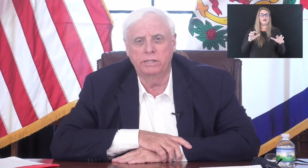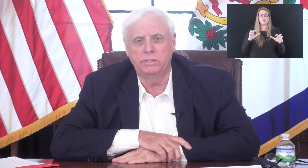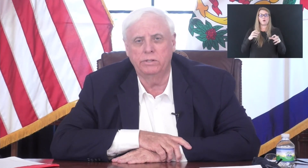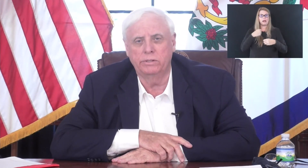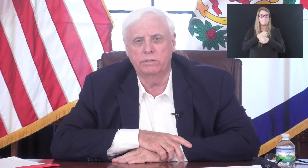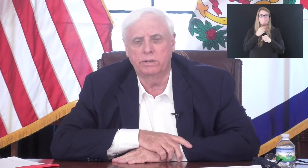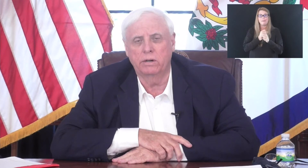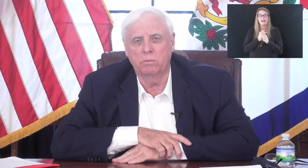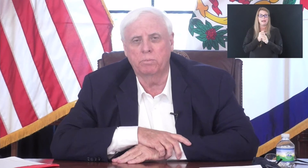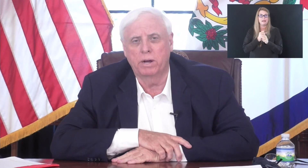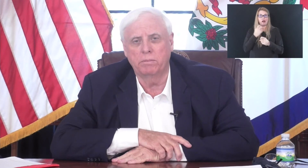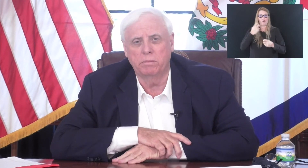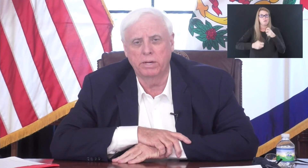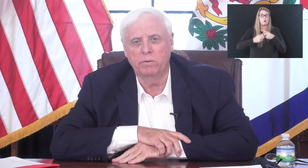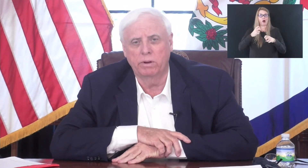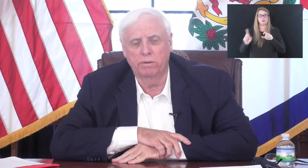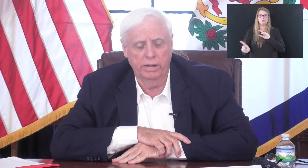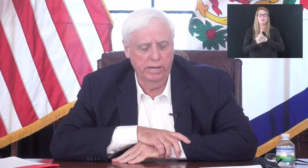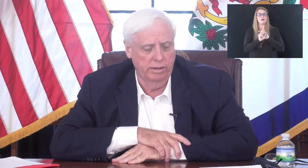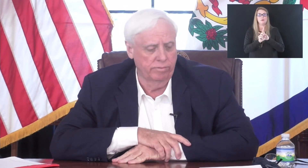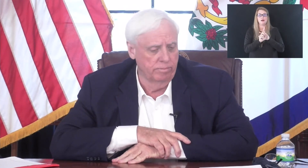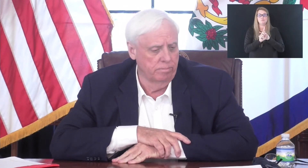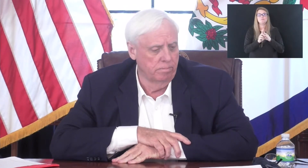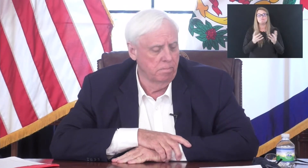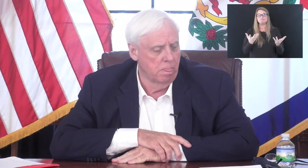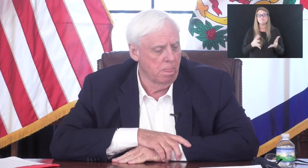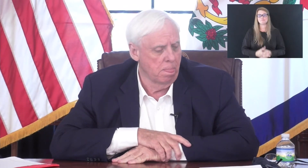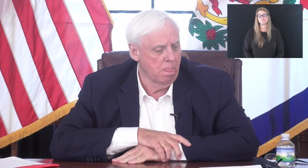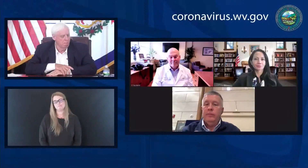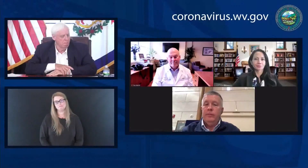compounding an issue that's a terrible problem like we already have.